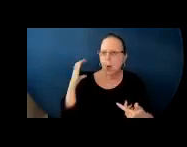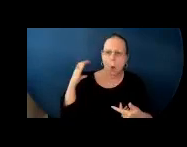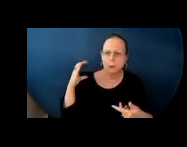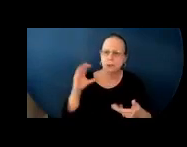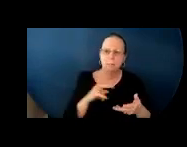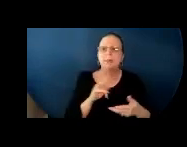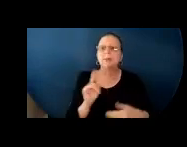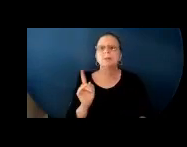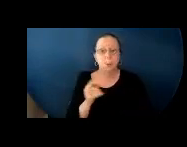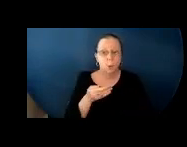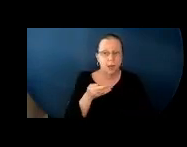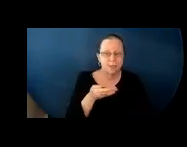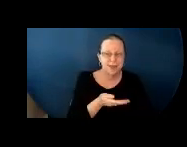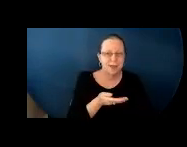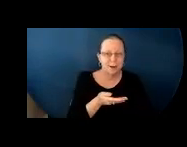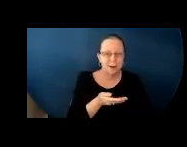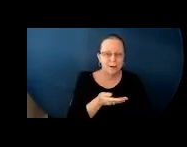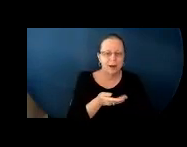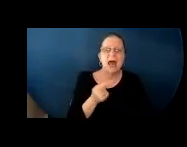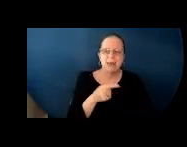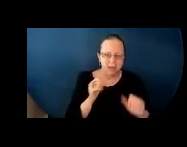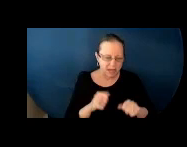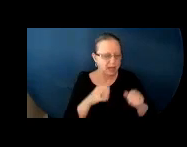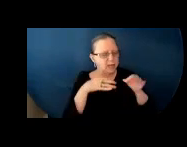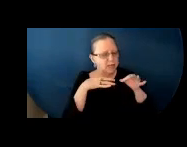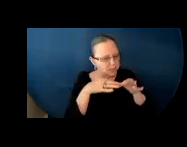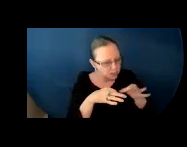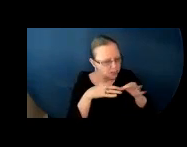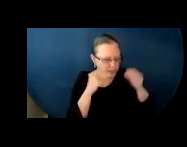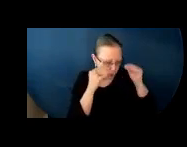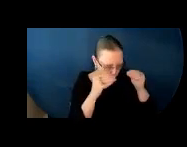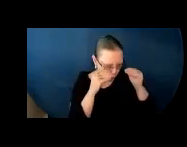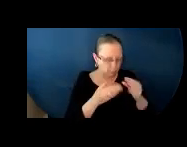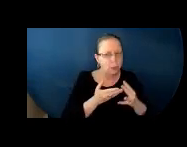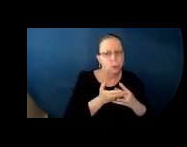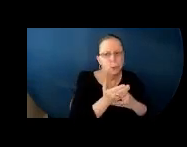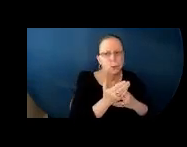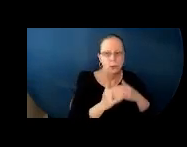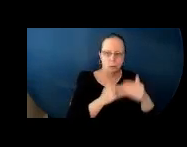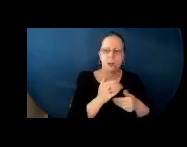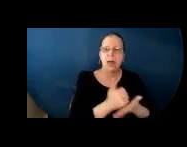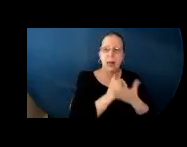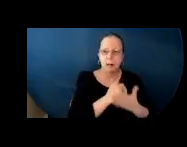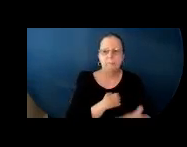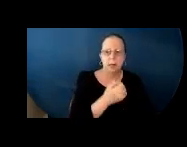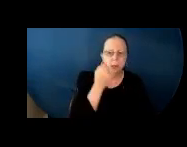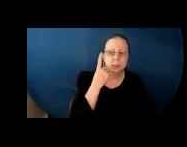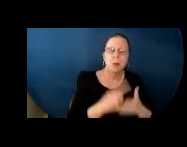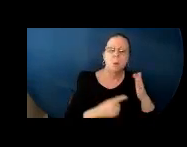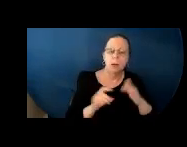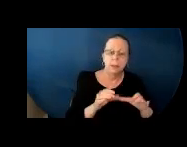somebody there, okay? And they can instruct me through the process, help me understand what I did wrong and move on to the next thing,